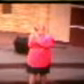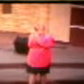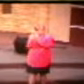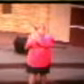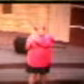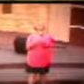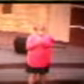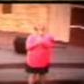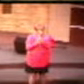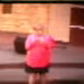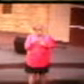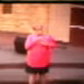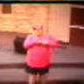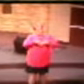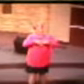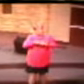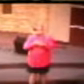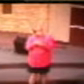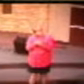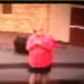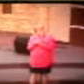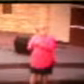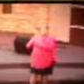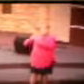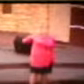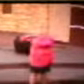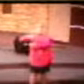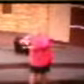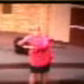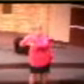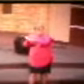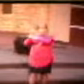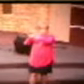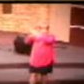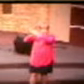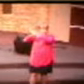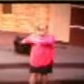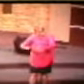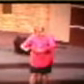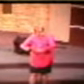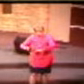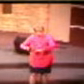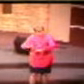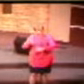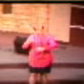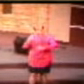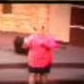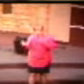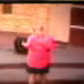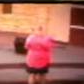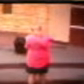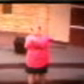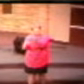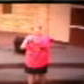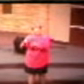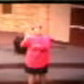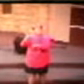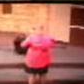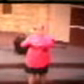there and to sit with people very different than us.